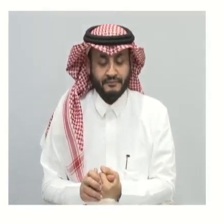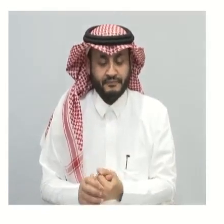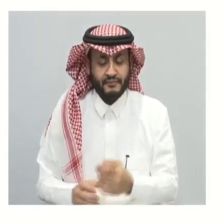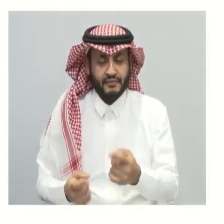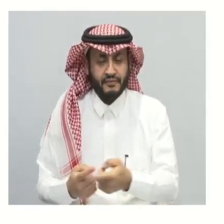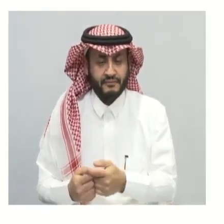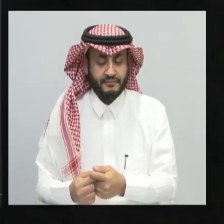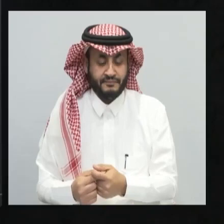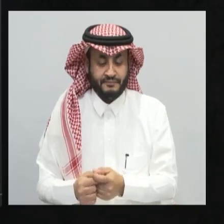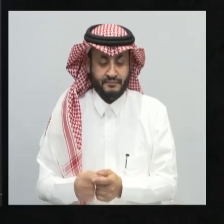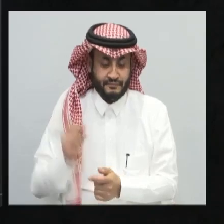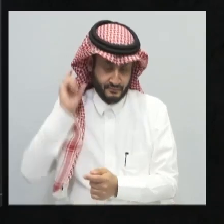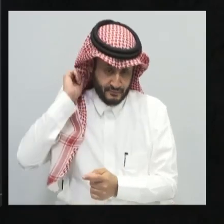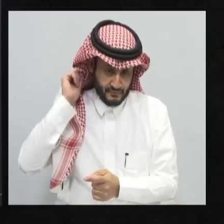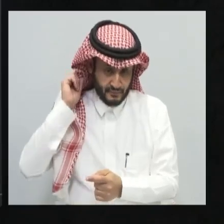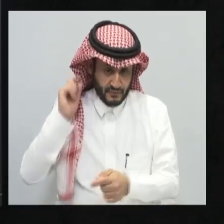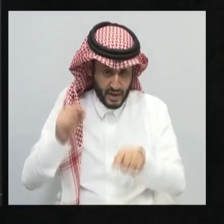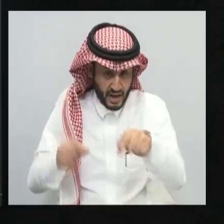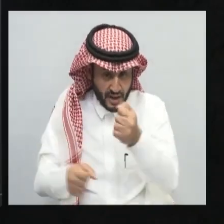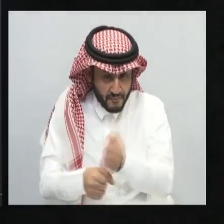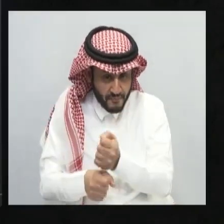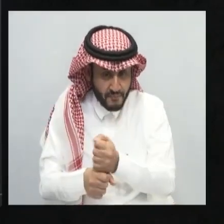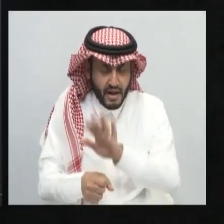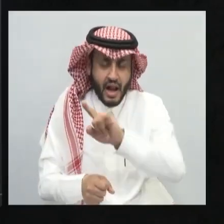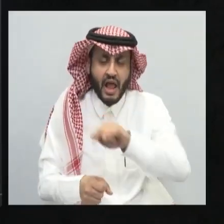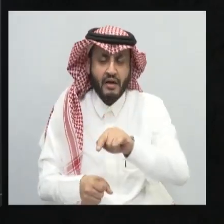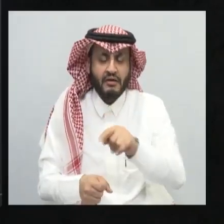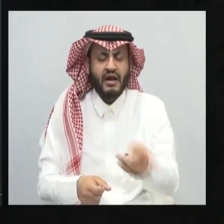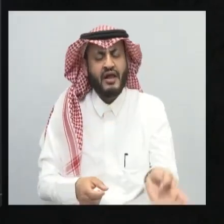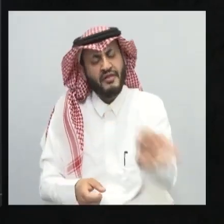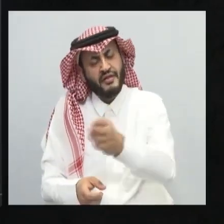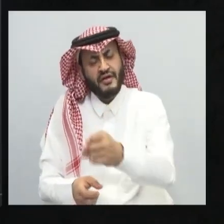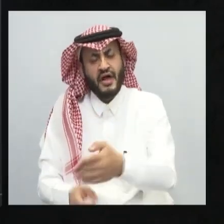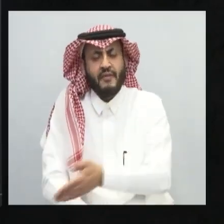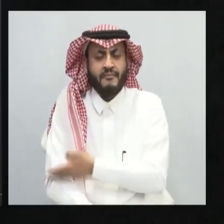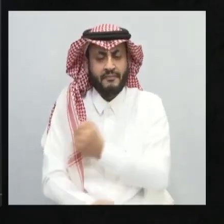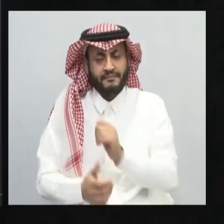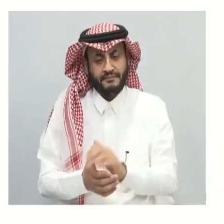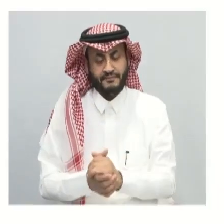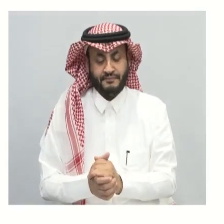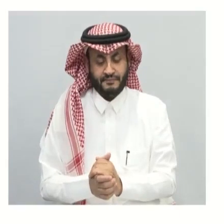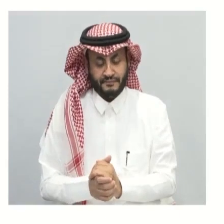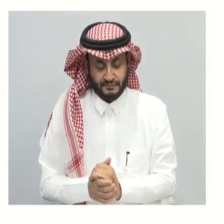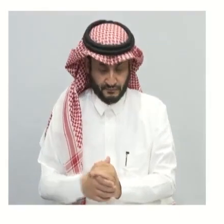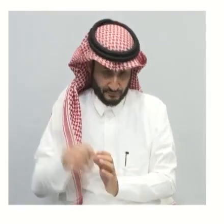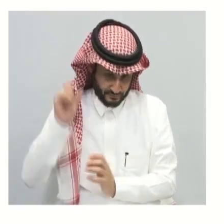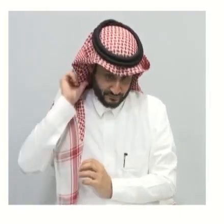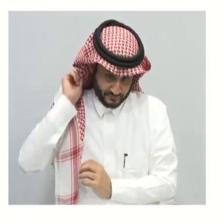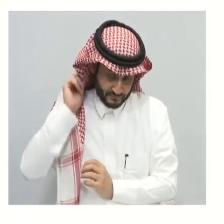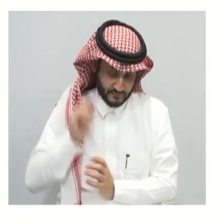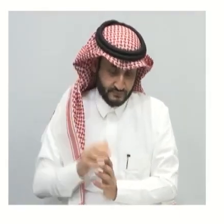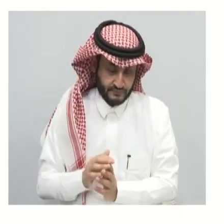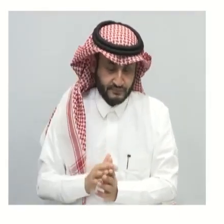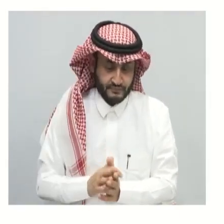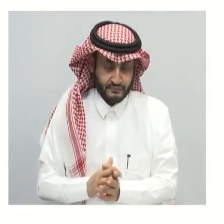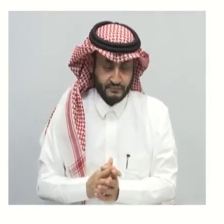computer fixed. Did he do it himself? No. Someone had done it for him. How about the room